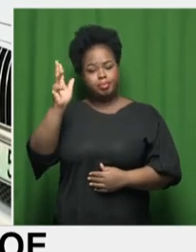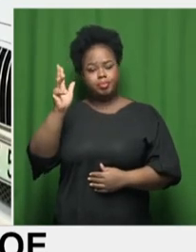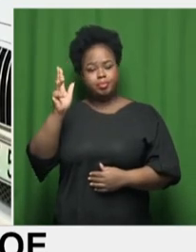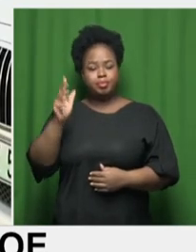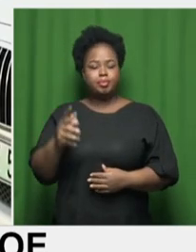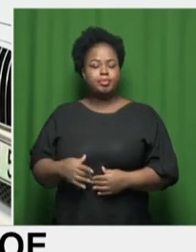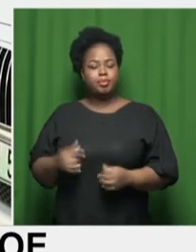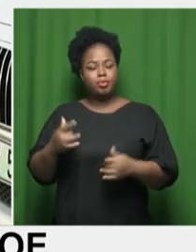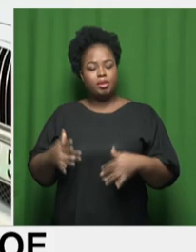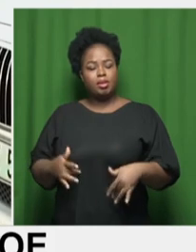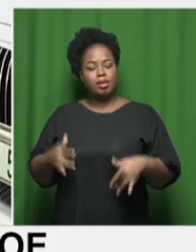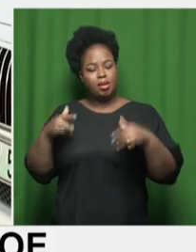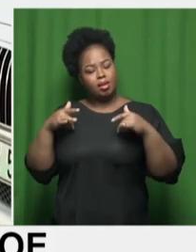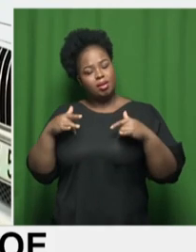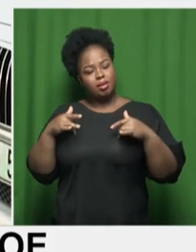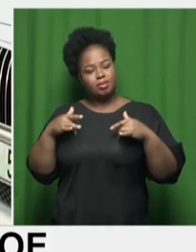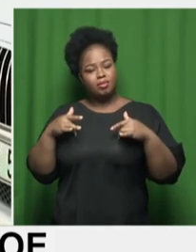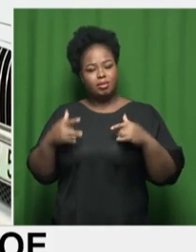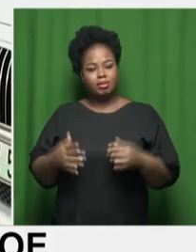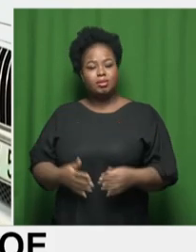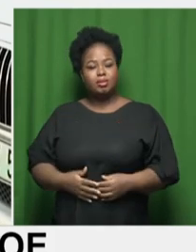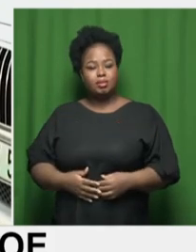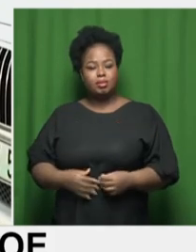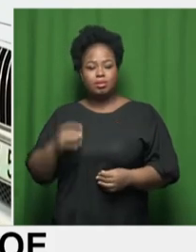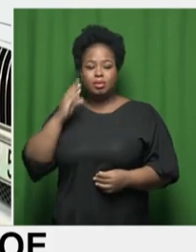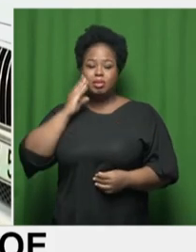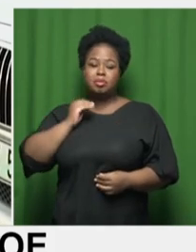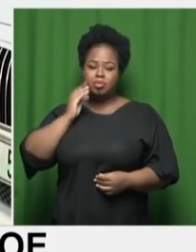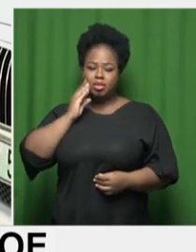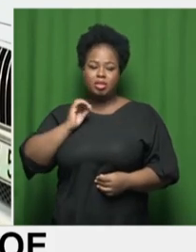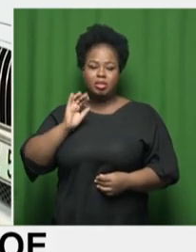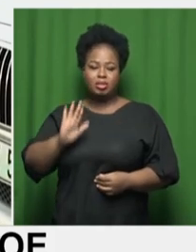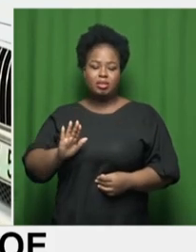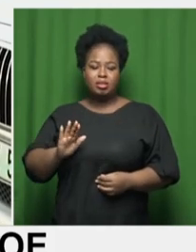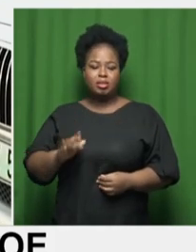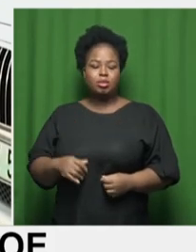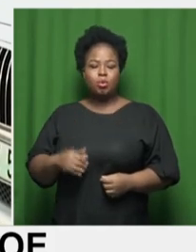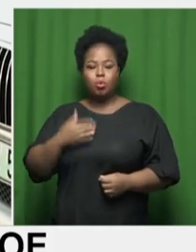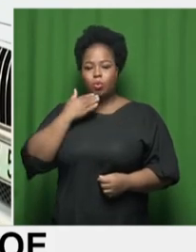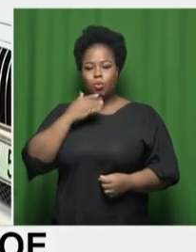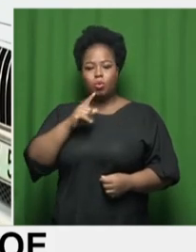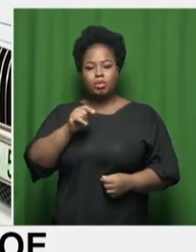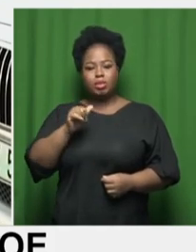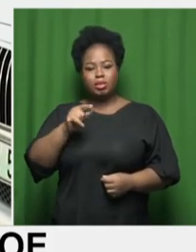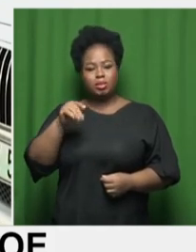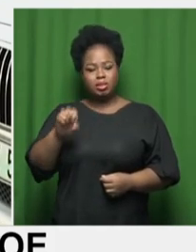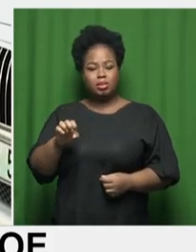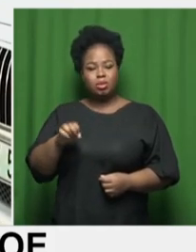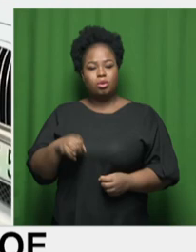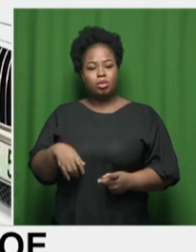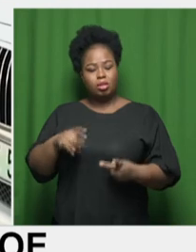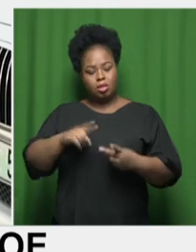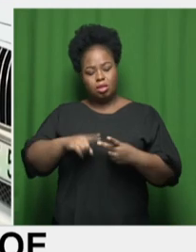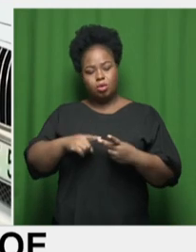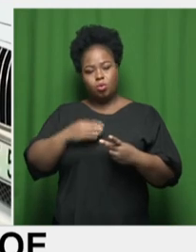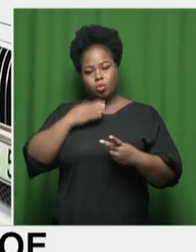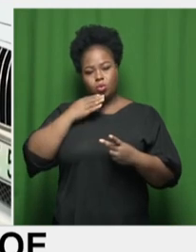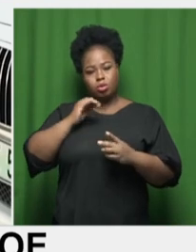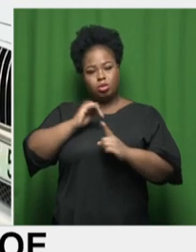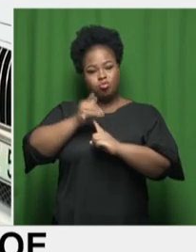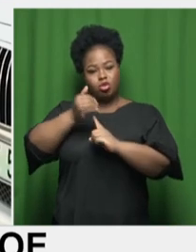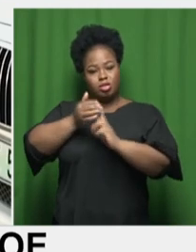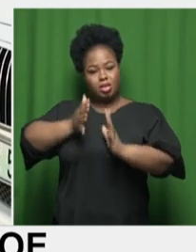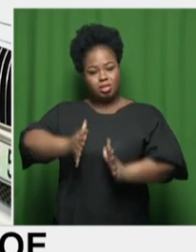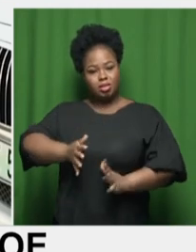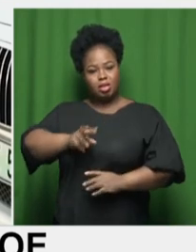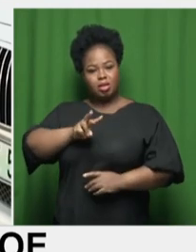on the lives and their experience with Tate Makgoe. So his protector Vuyo Mdi was